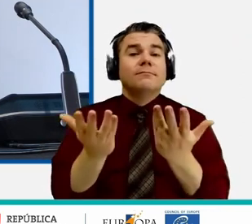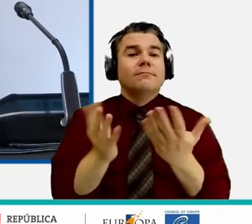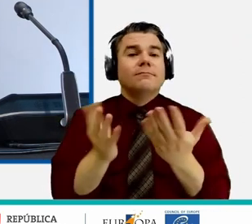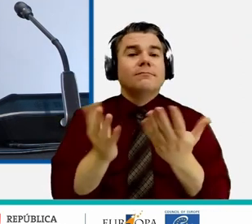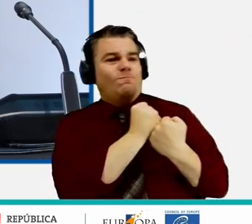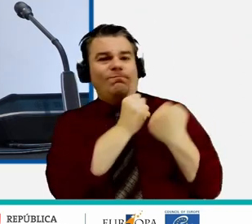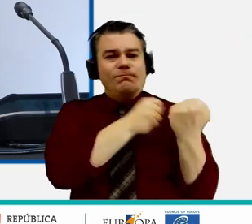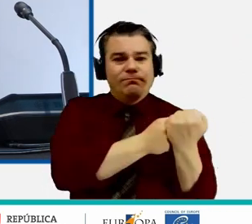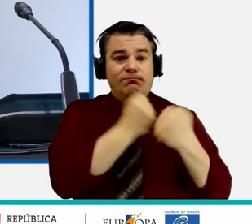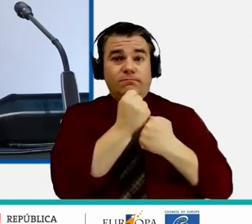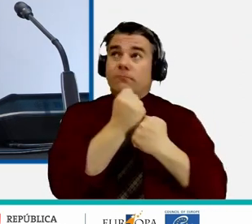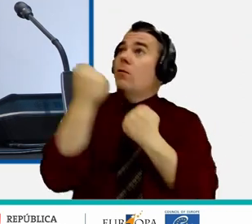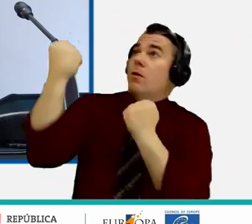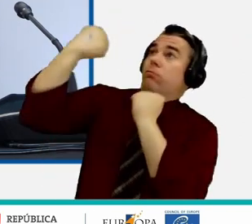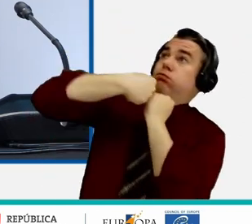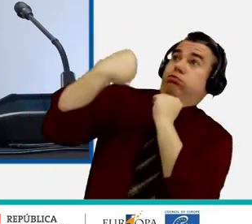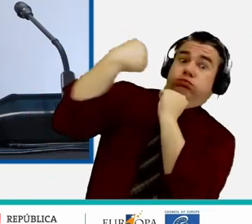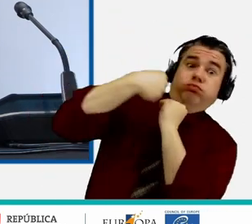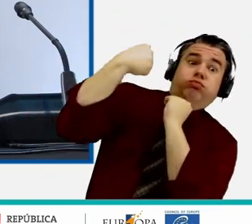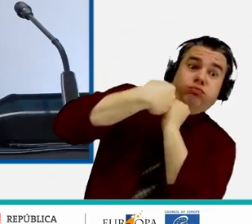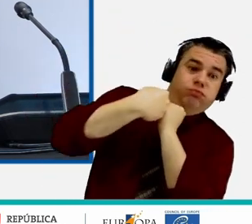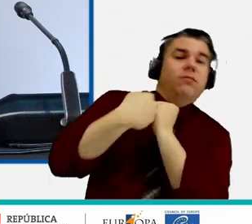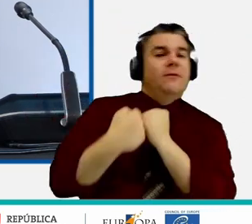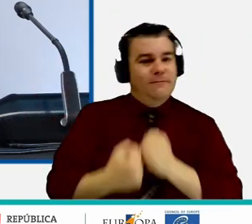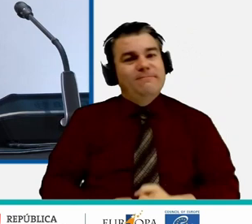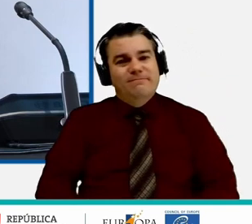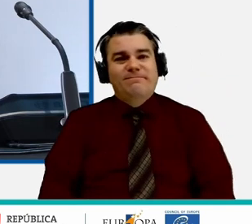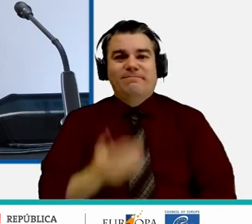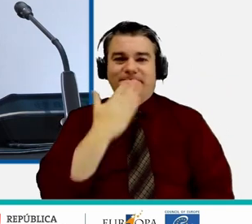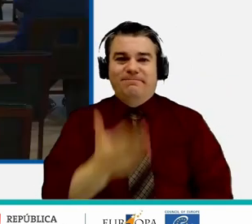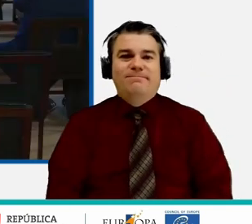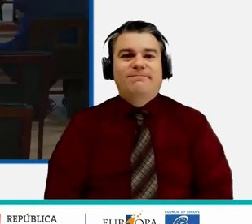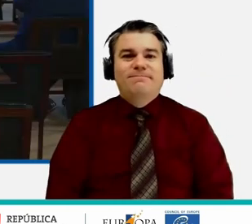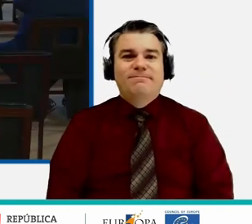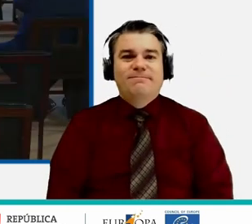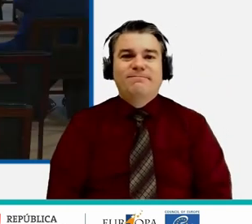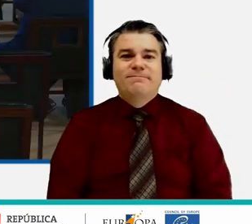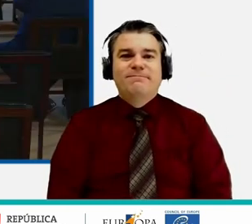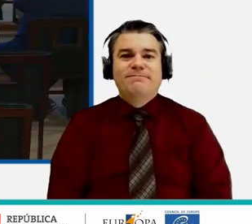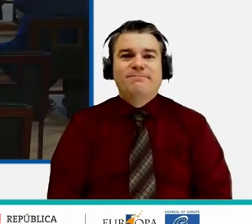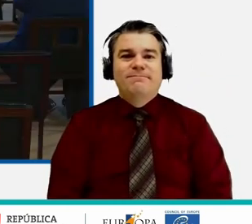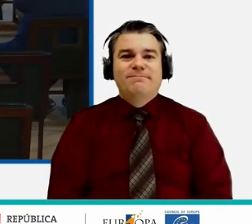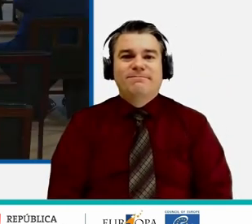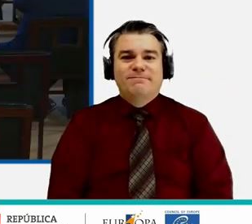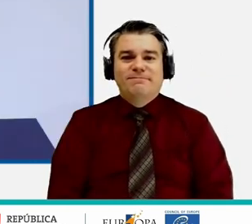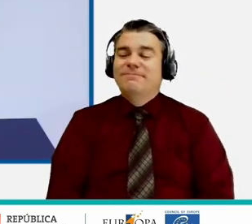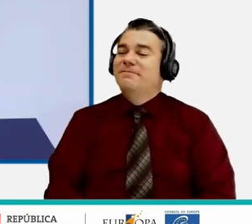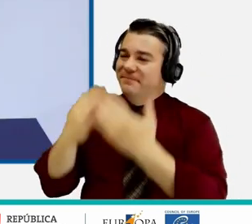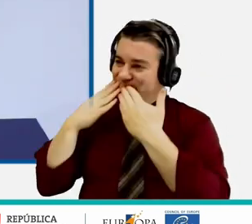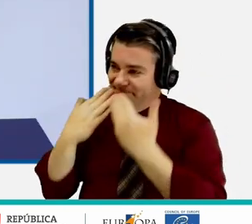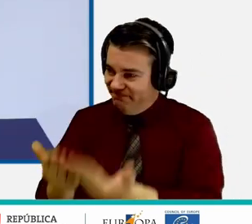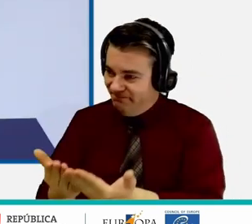levels to the community building. Thank you. Thank you, Mr. Carvalho, for